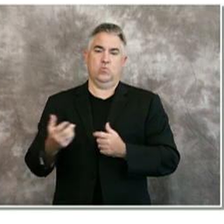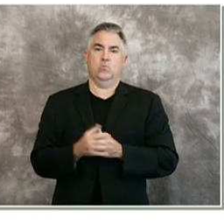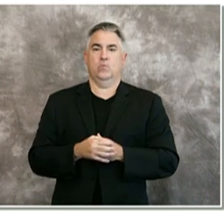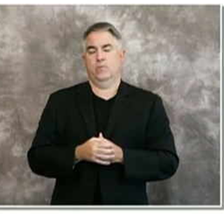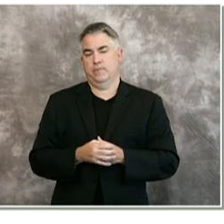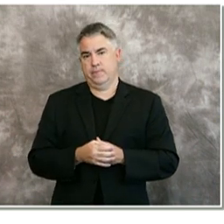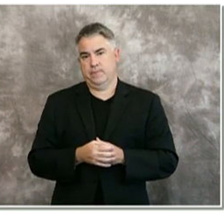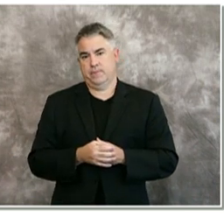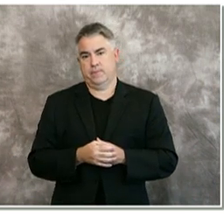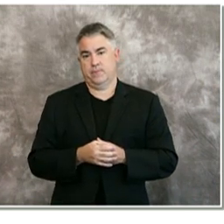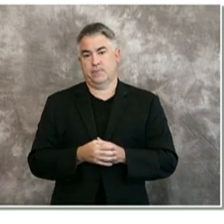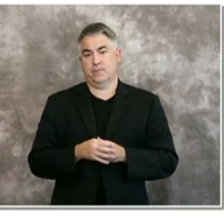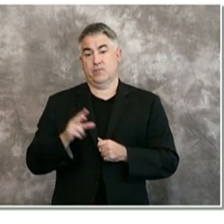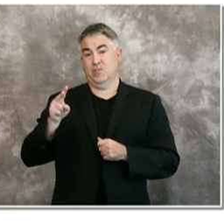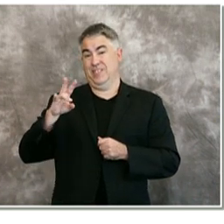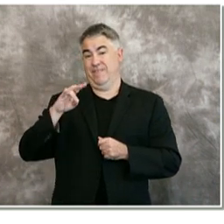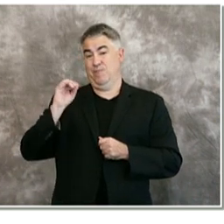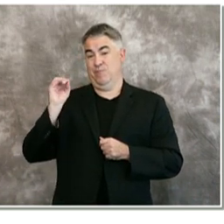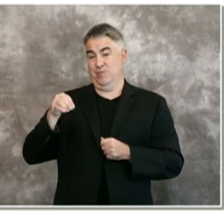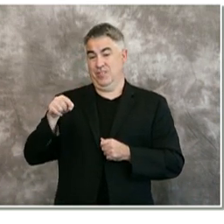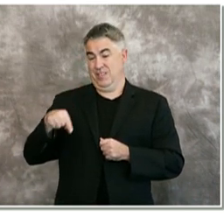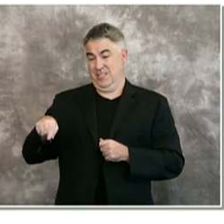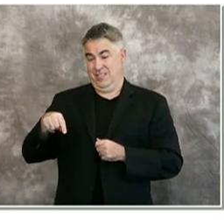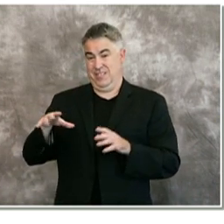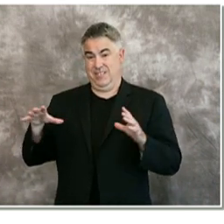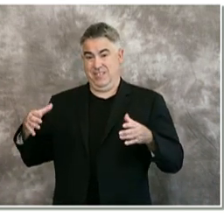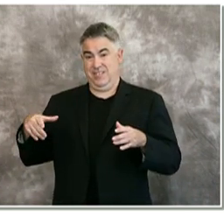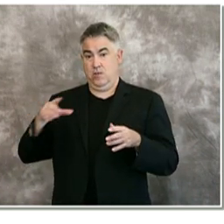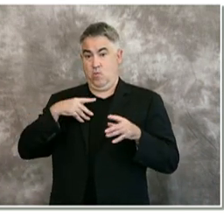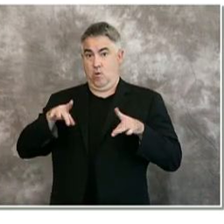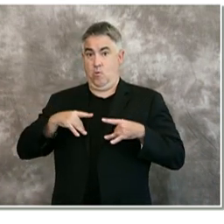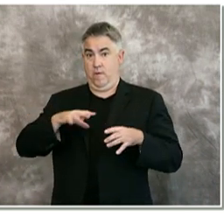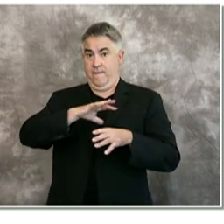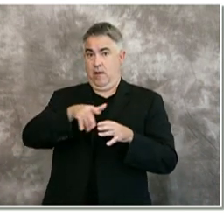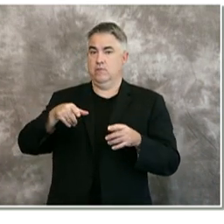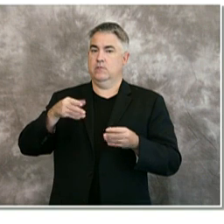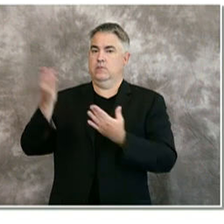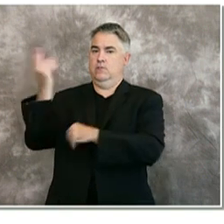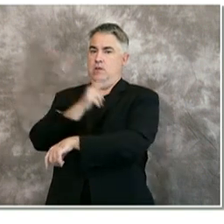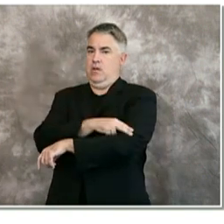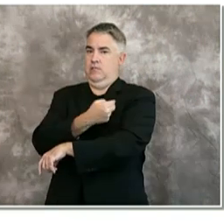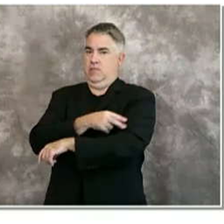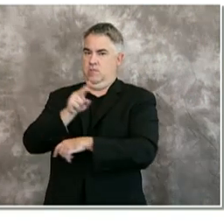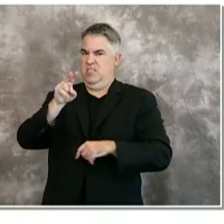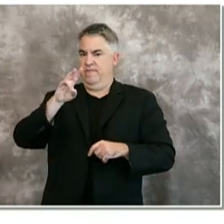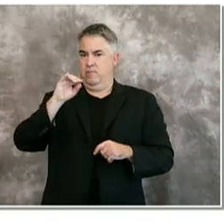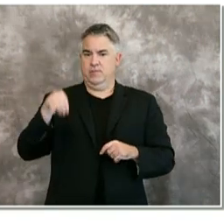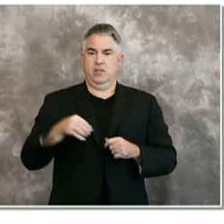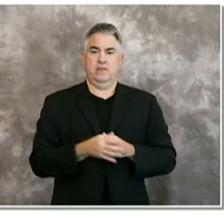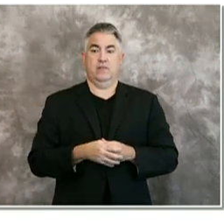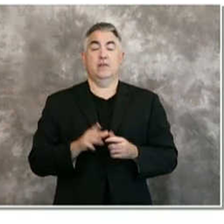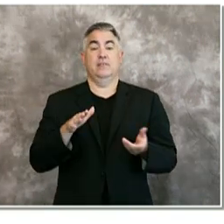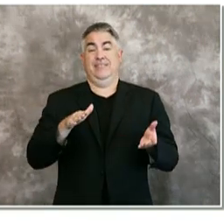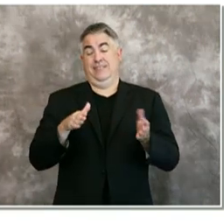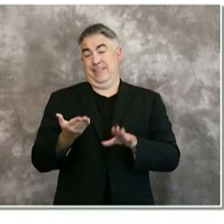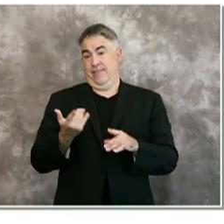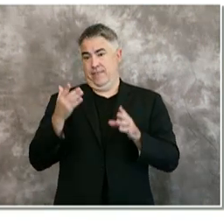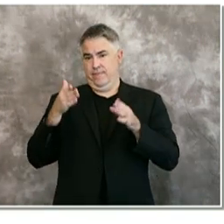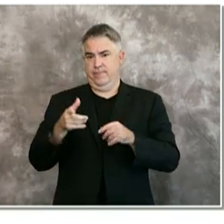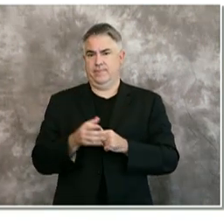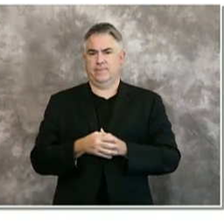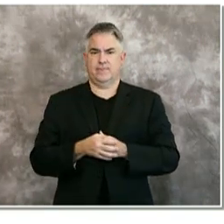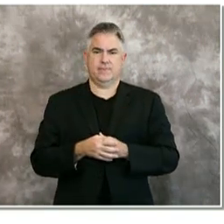and 27% of the total number of those hospitalized. Regarding deaths, there are, again, as